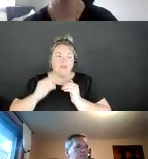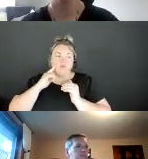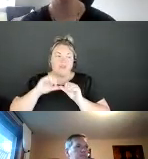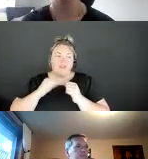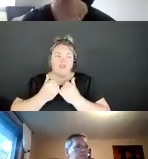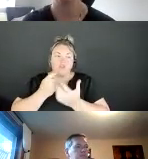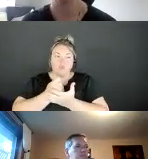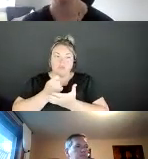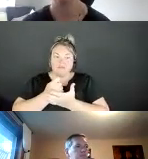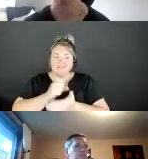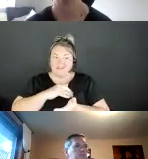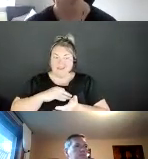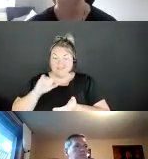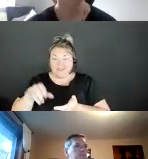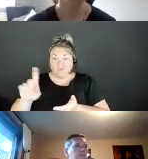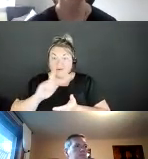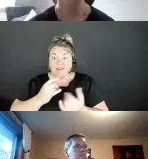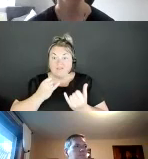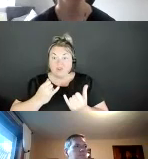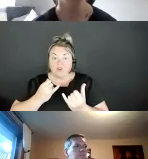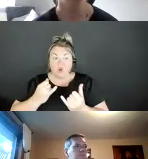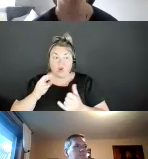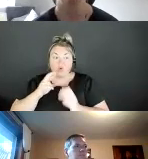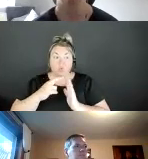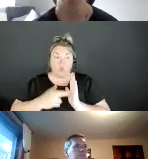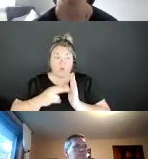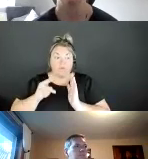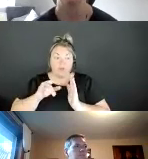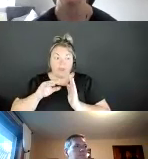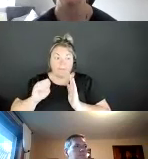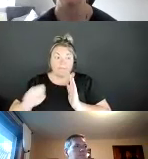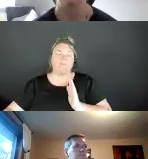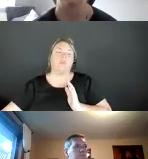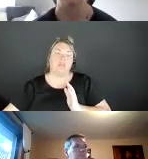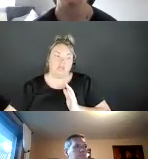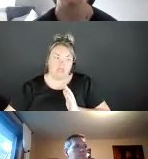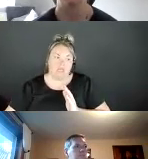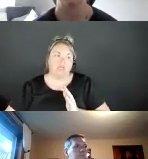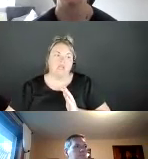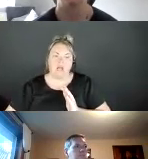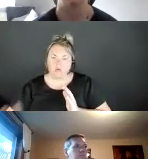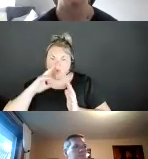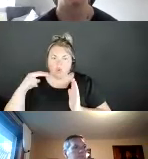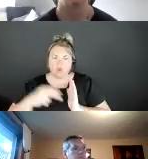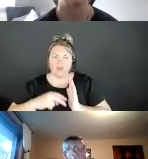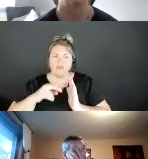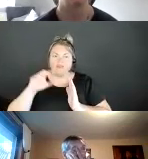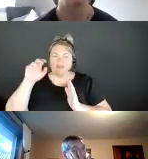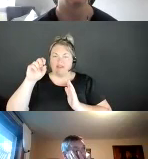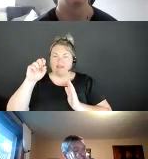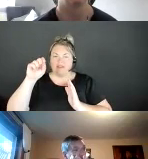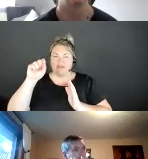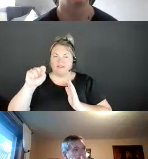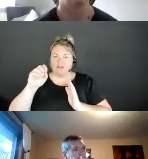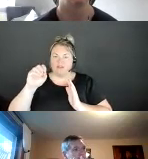So that's where it lives in our current rule volume. And I can also, I can pull up the Secretary of State website to show if